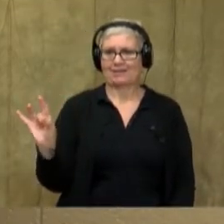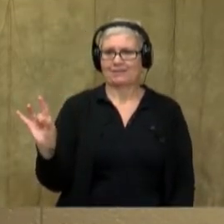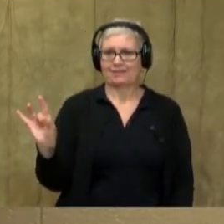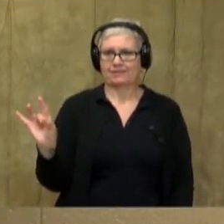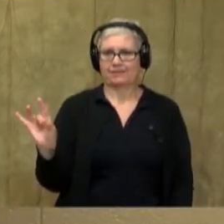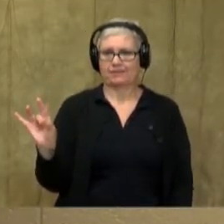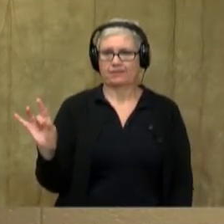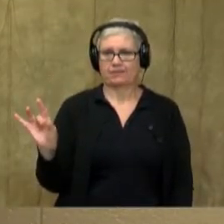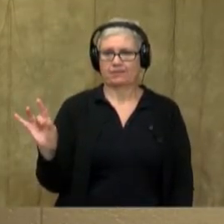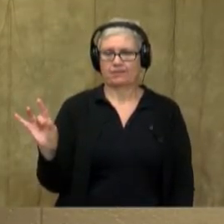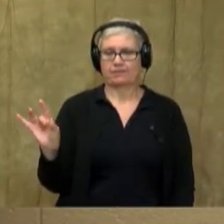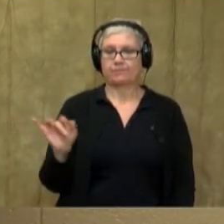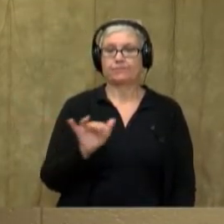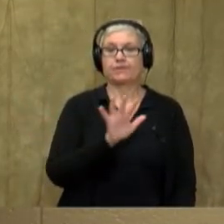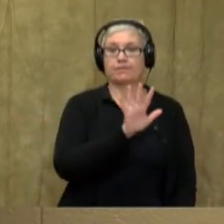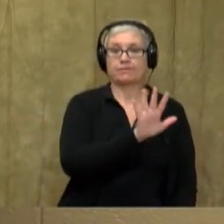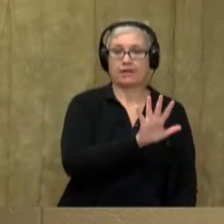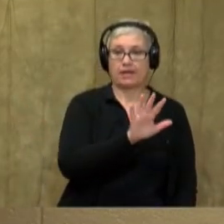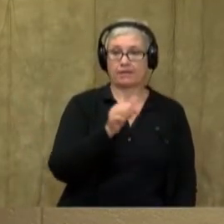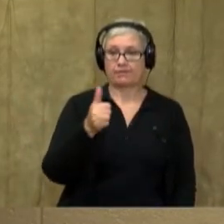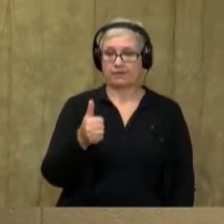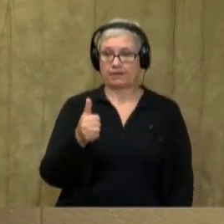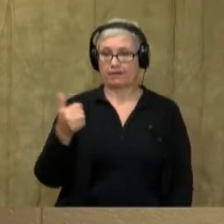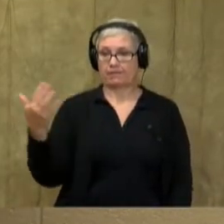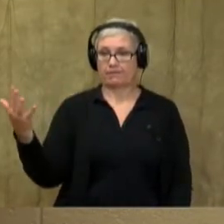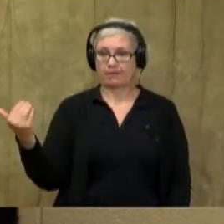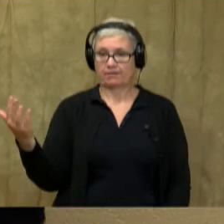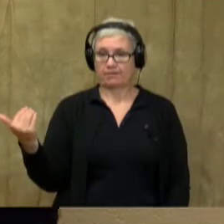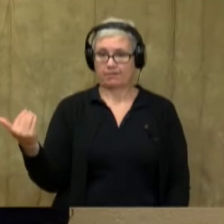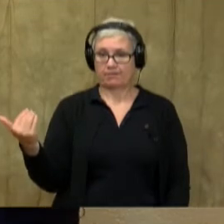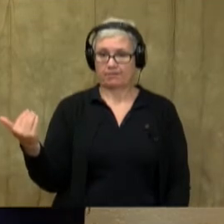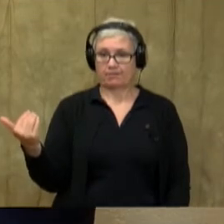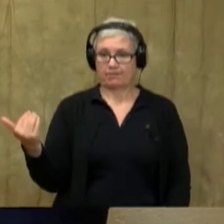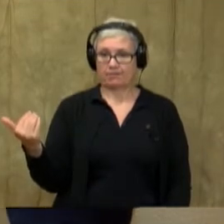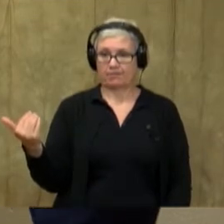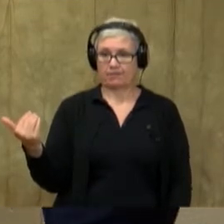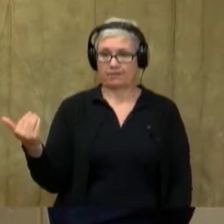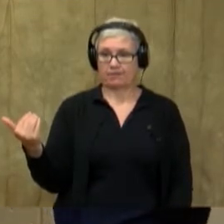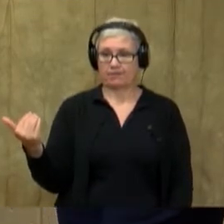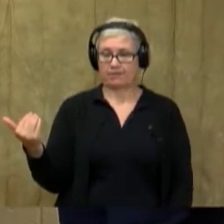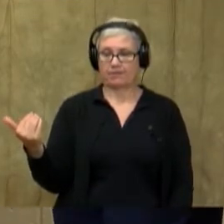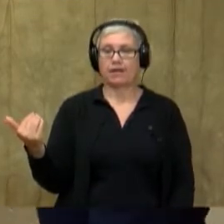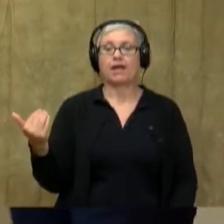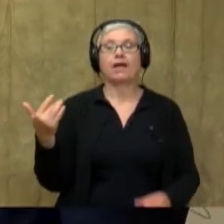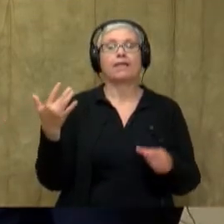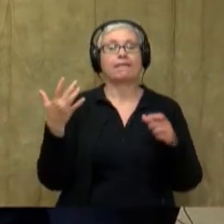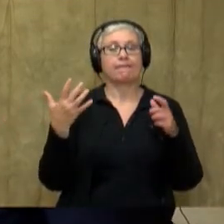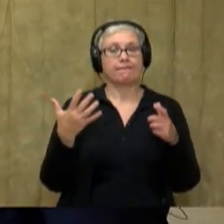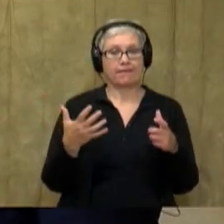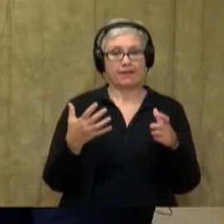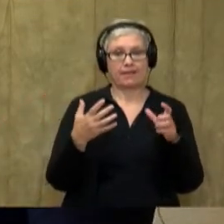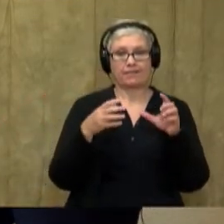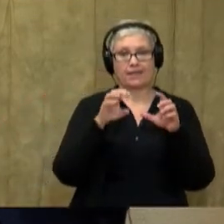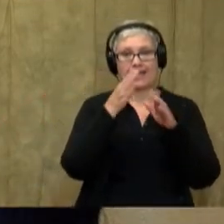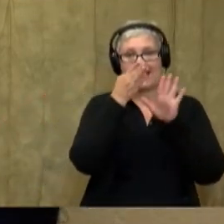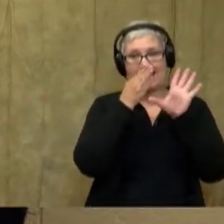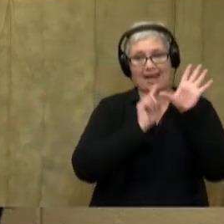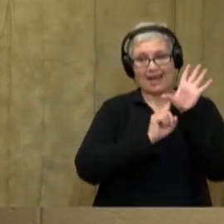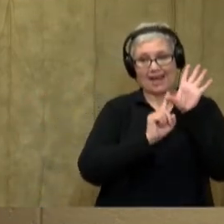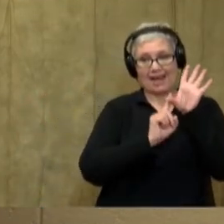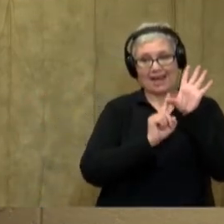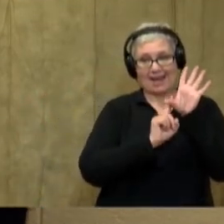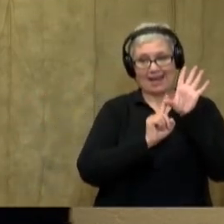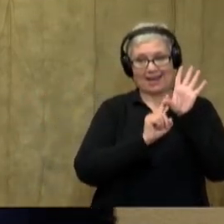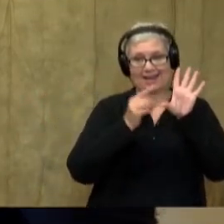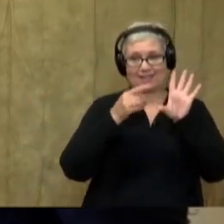at, if I go from 5 to 10 to 15, the number of edge cubes that have 2 faces painted is always going to go